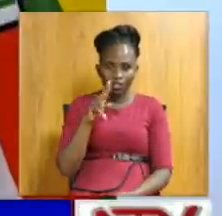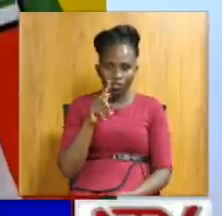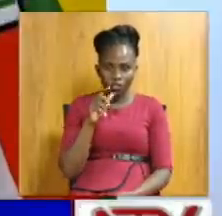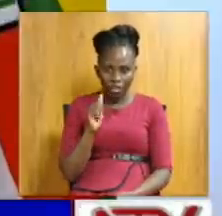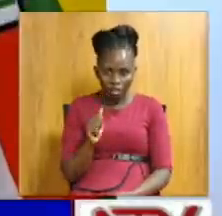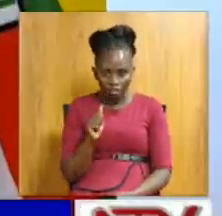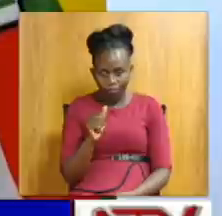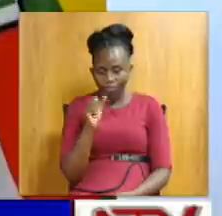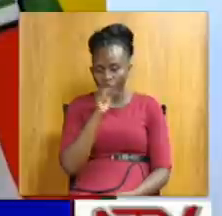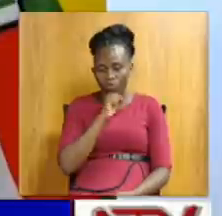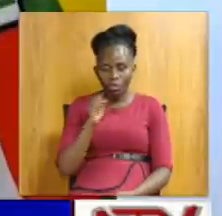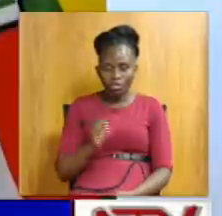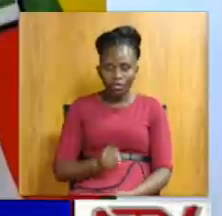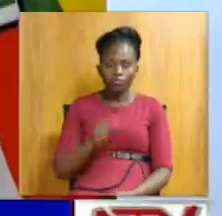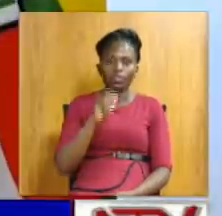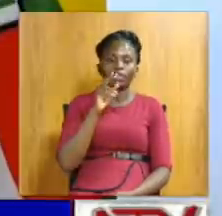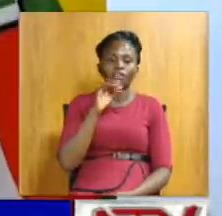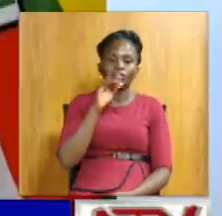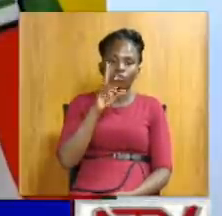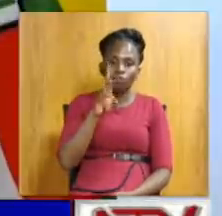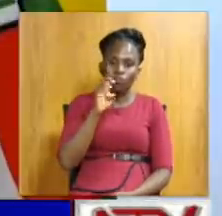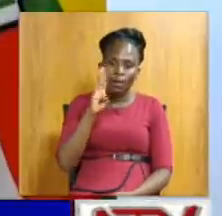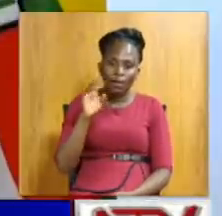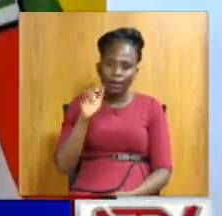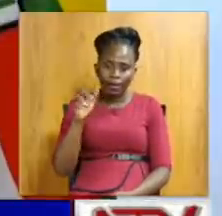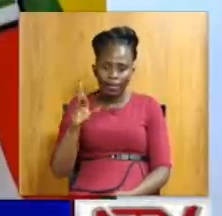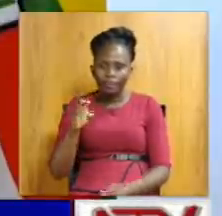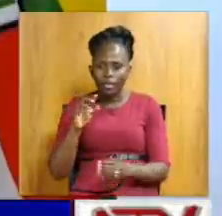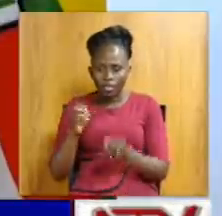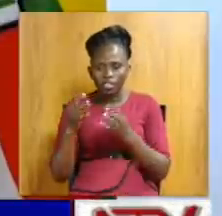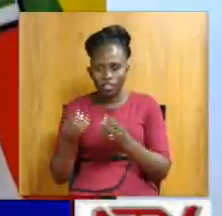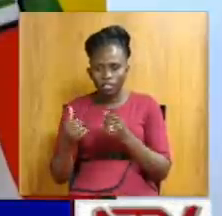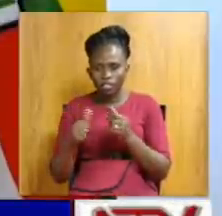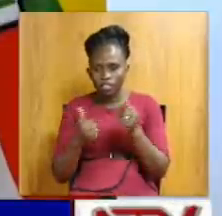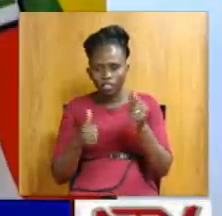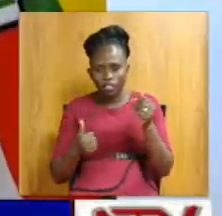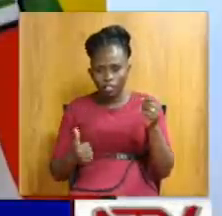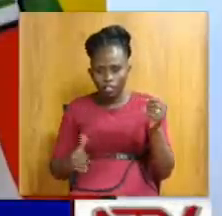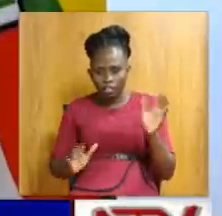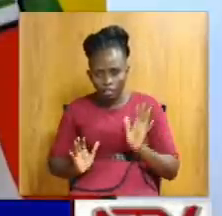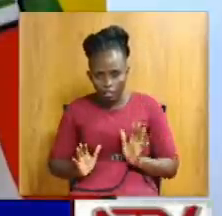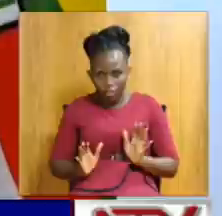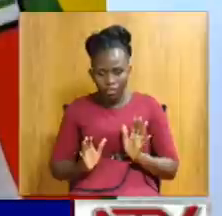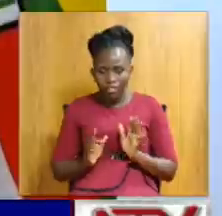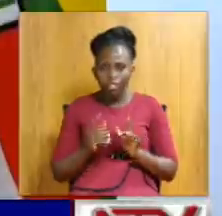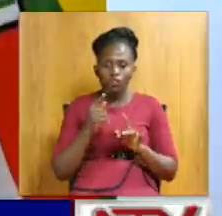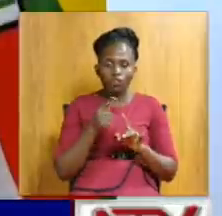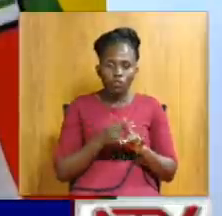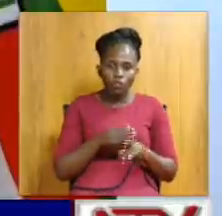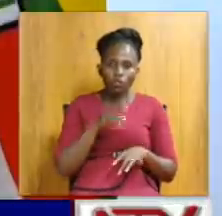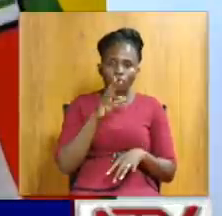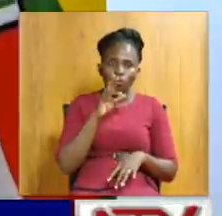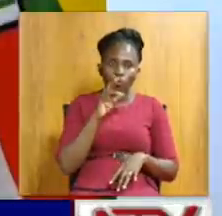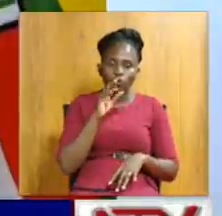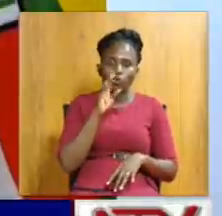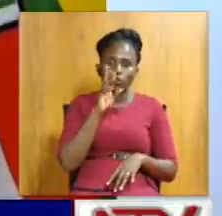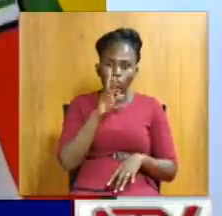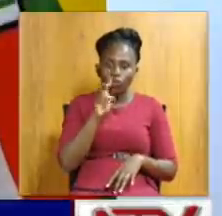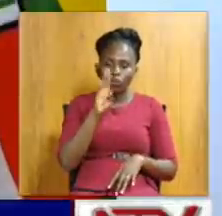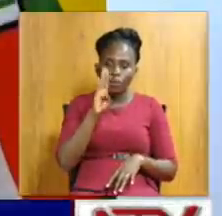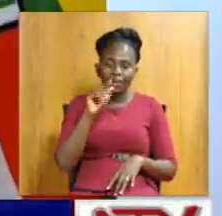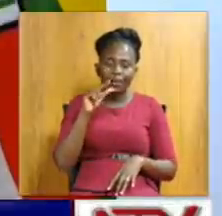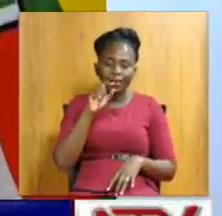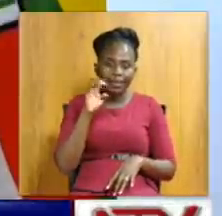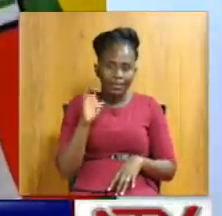grandson of Kaguma Kanyinacho and Rubaraza, etc. of the Basita clan, of the Bagahe cluster of